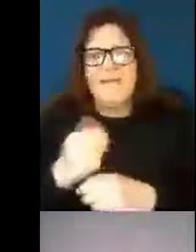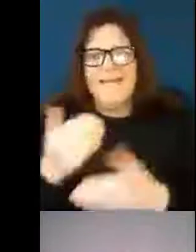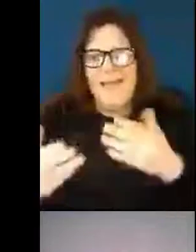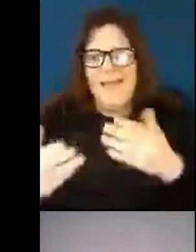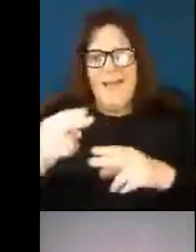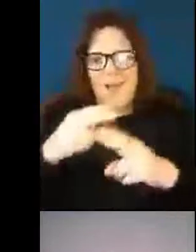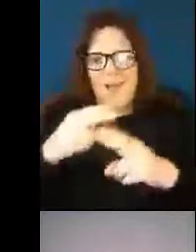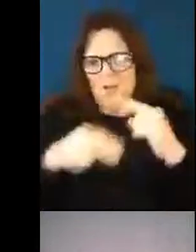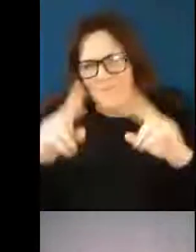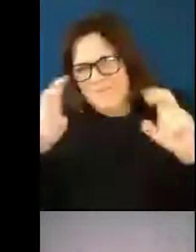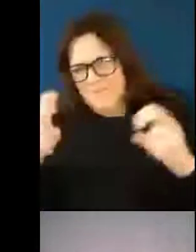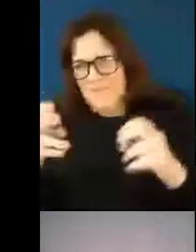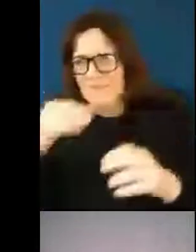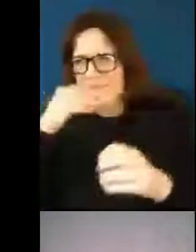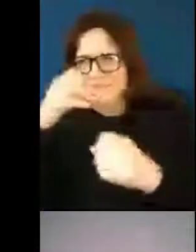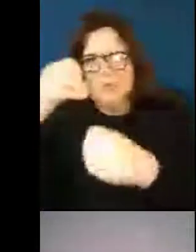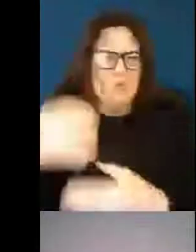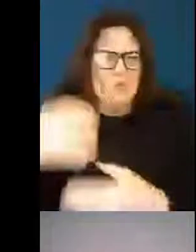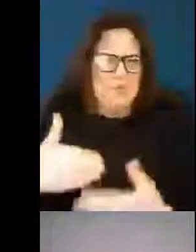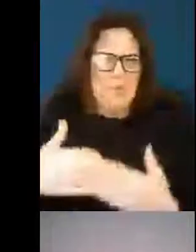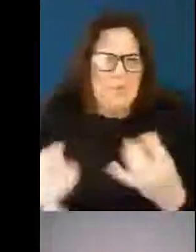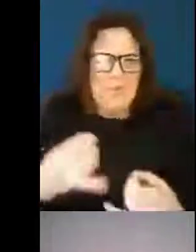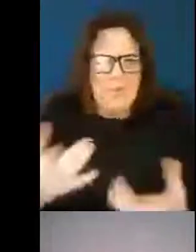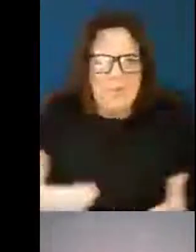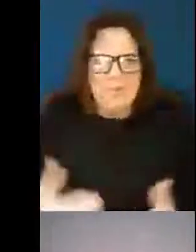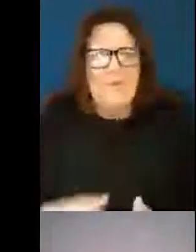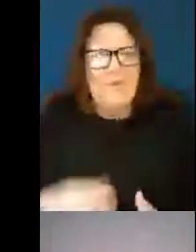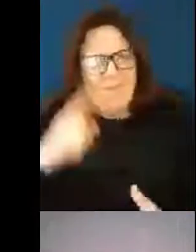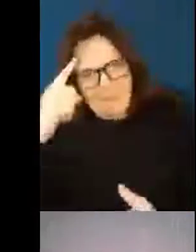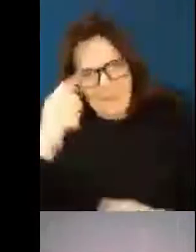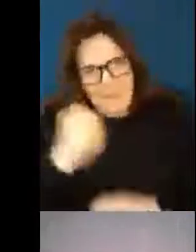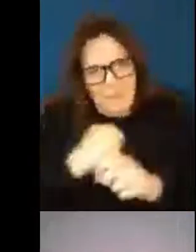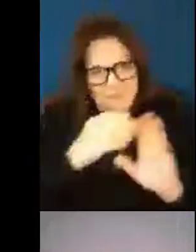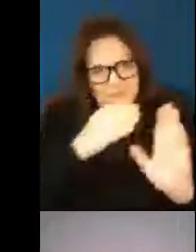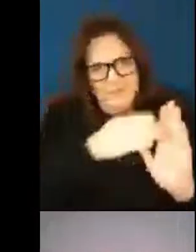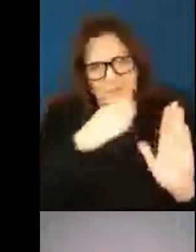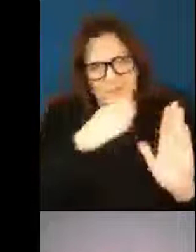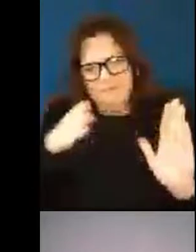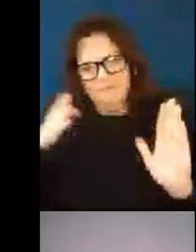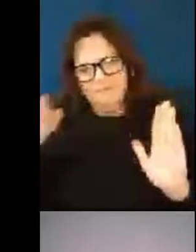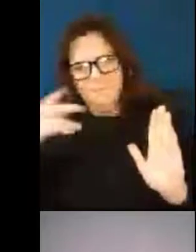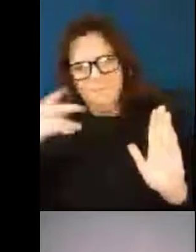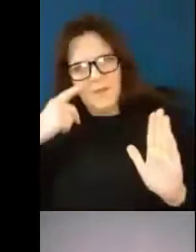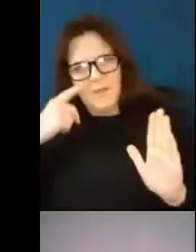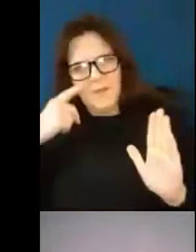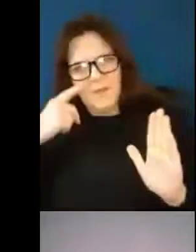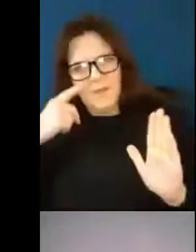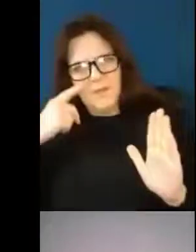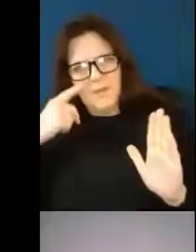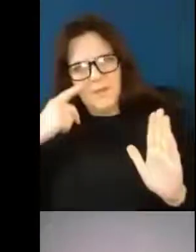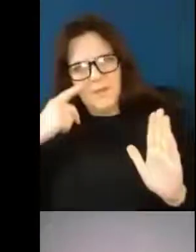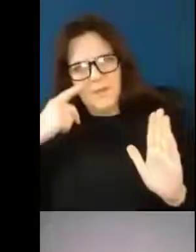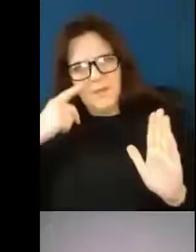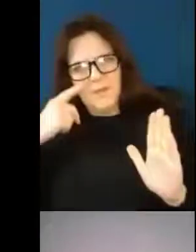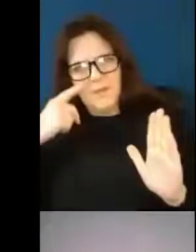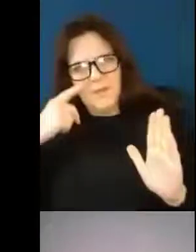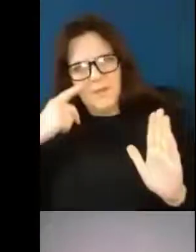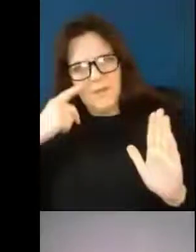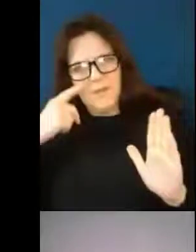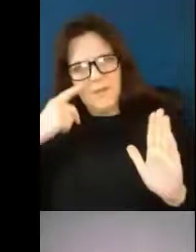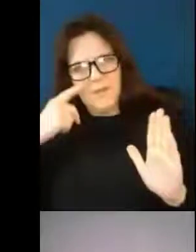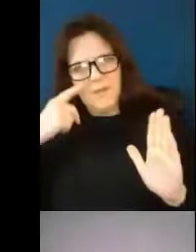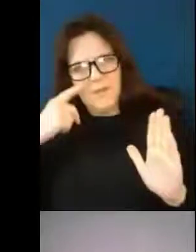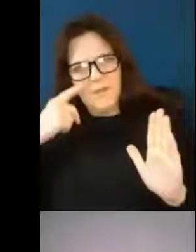outcomes. So think about those as you're developing your processes, as you're moving on. Have a sense as to what direction you're